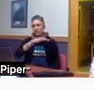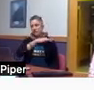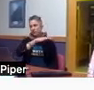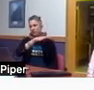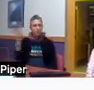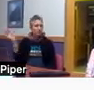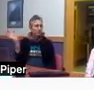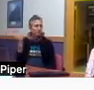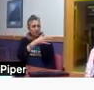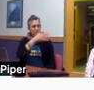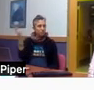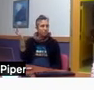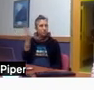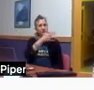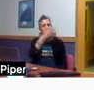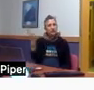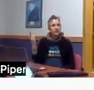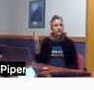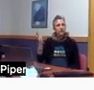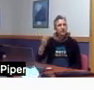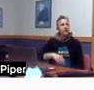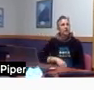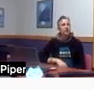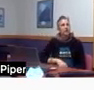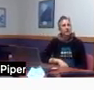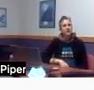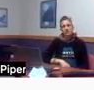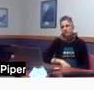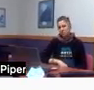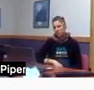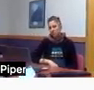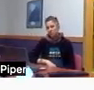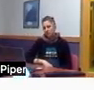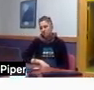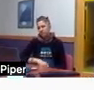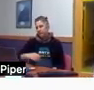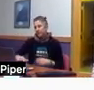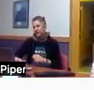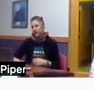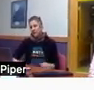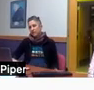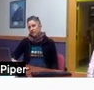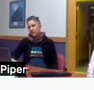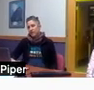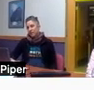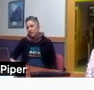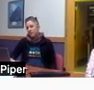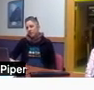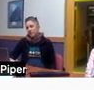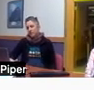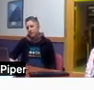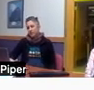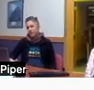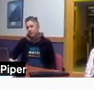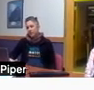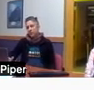most of us as humans will experience something along this spectrum of trauma. And I think that when